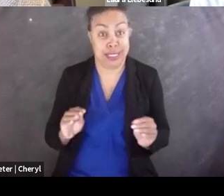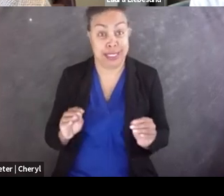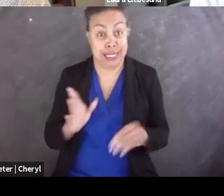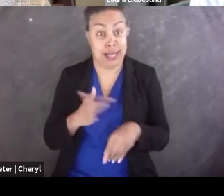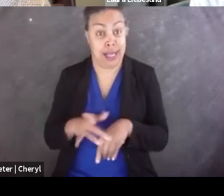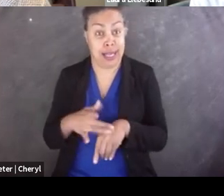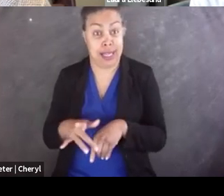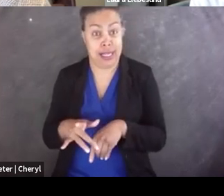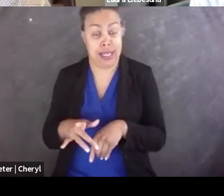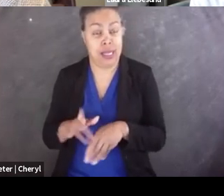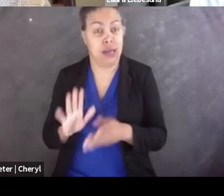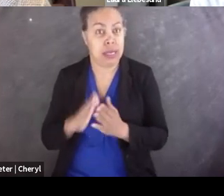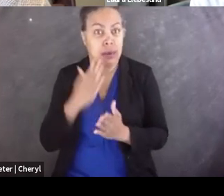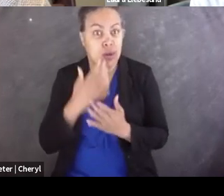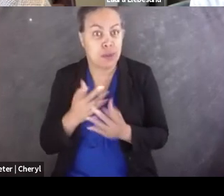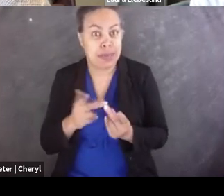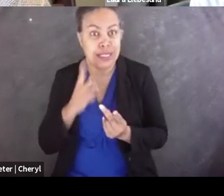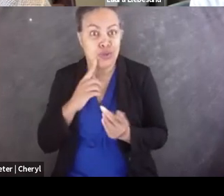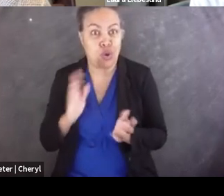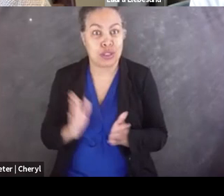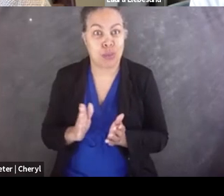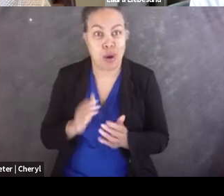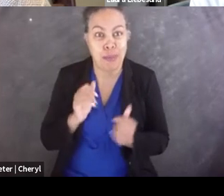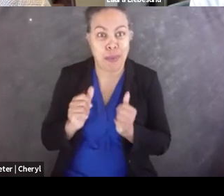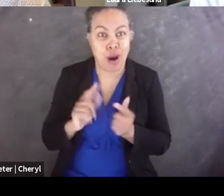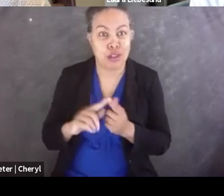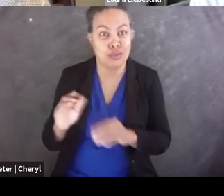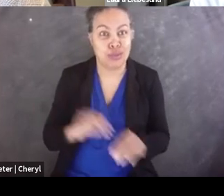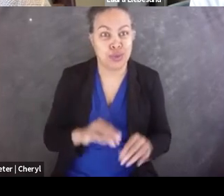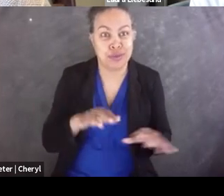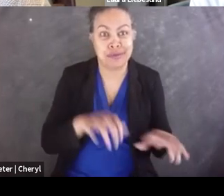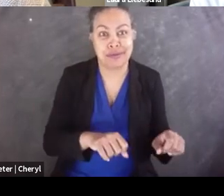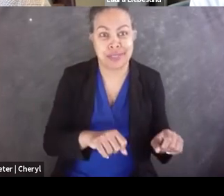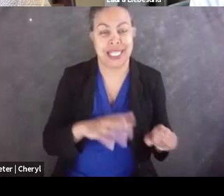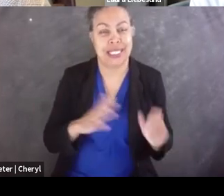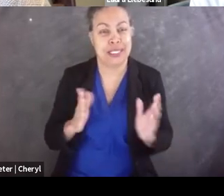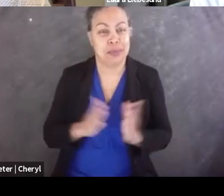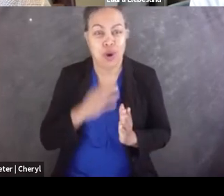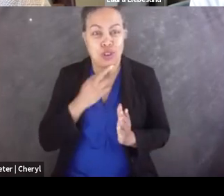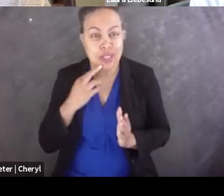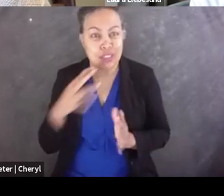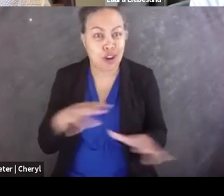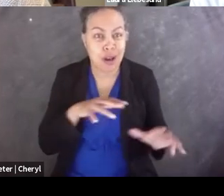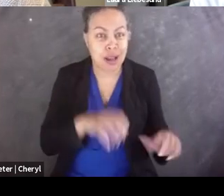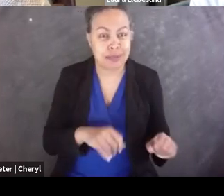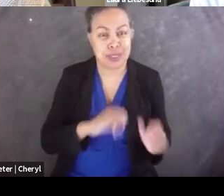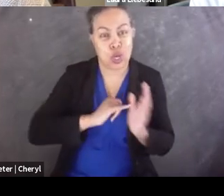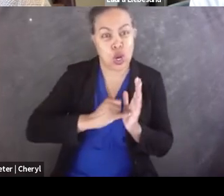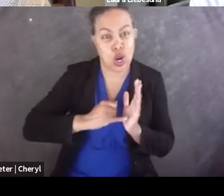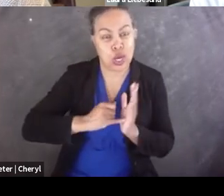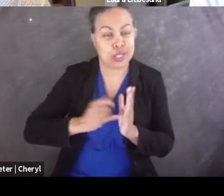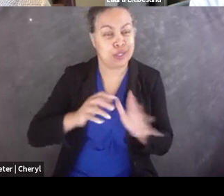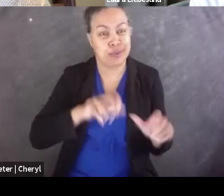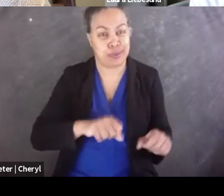very attractive places for small bars and restaurants and arts uses. And one of the